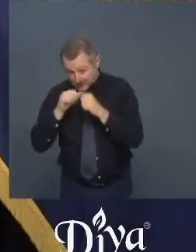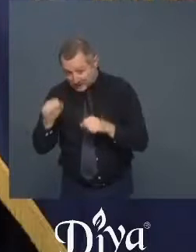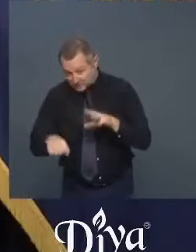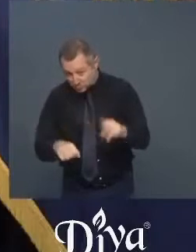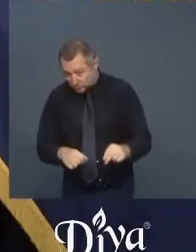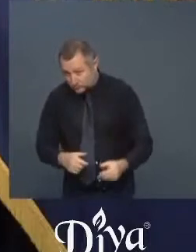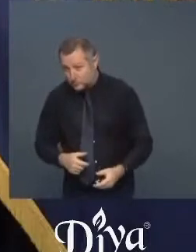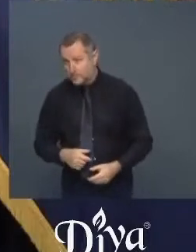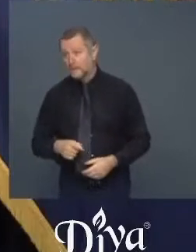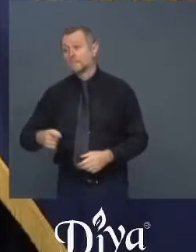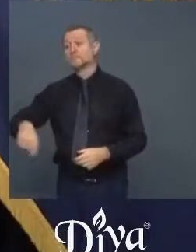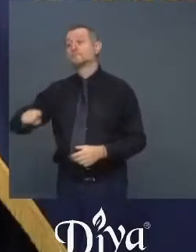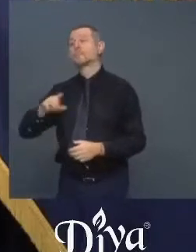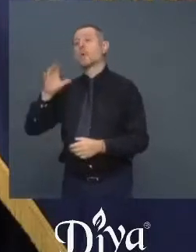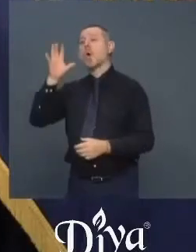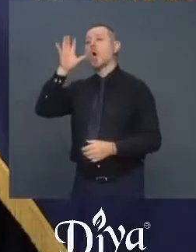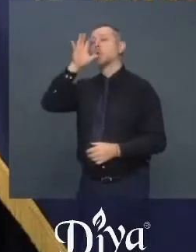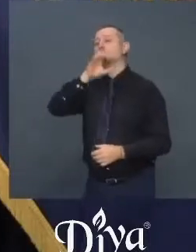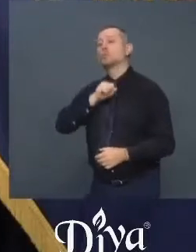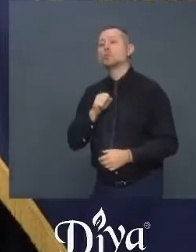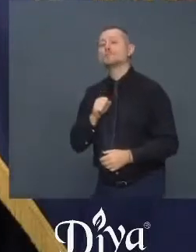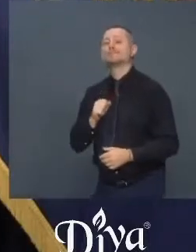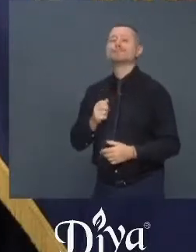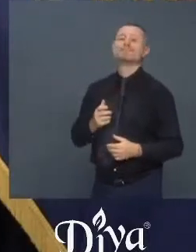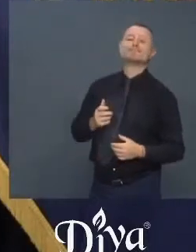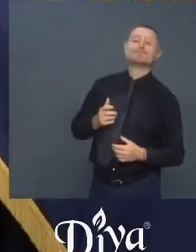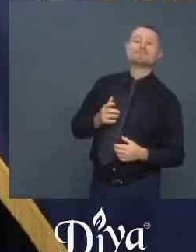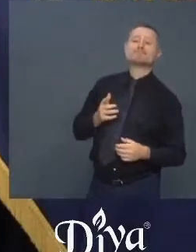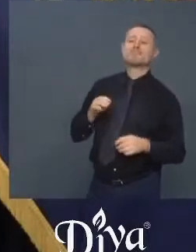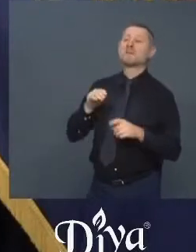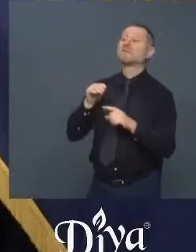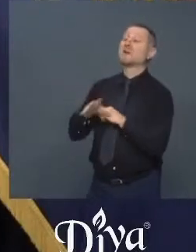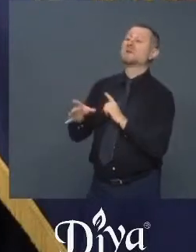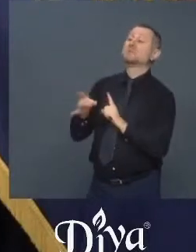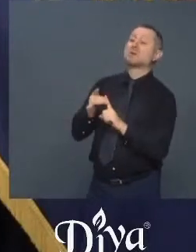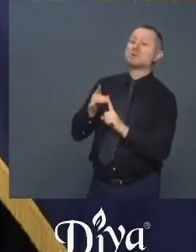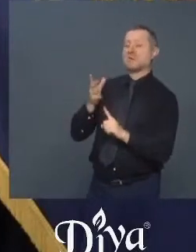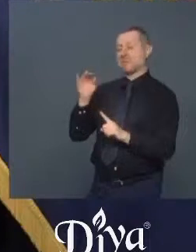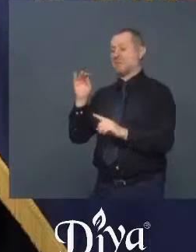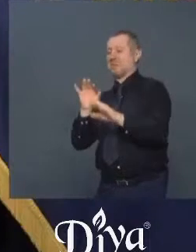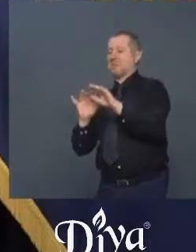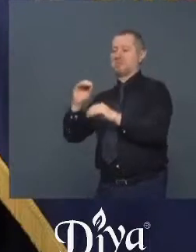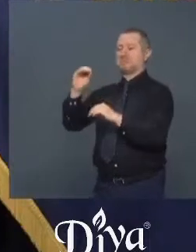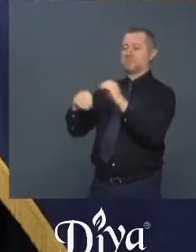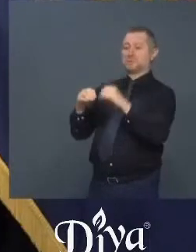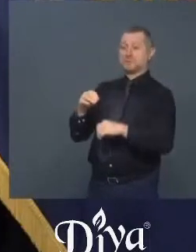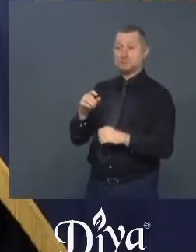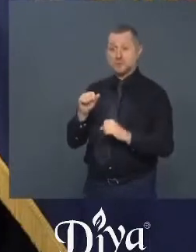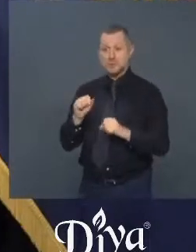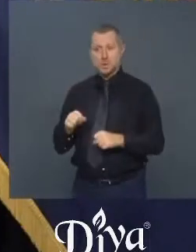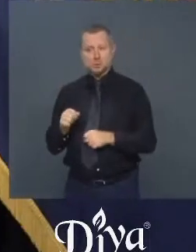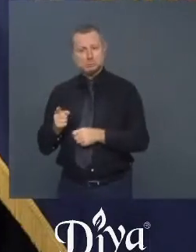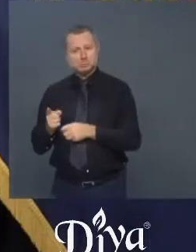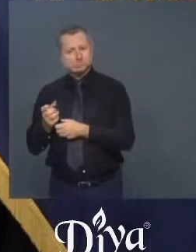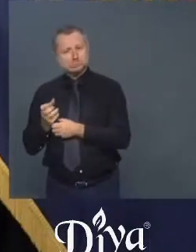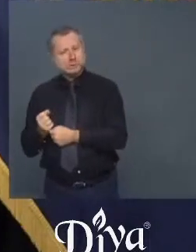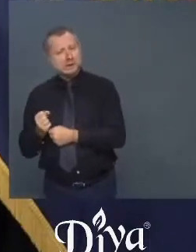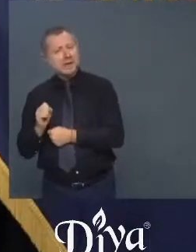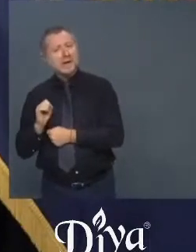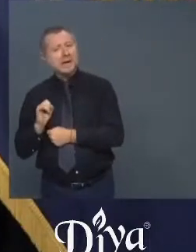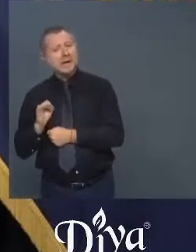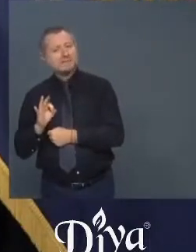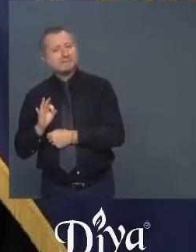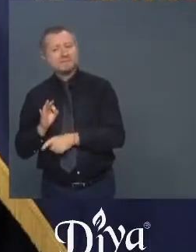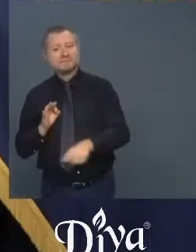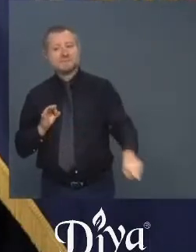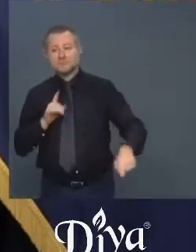the infection rate. The infection rate is only relevant if you actually took the tests and they